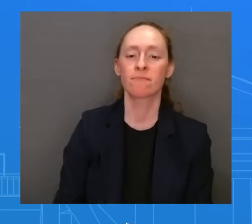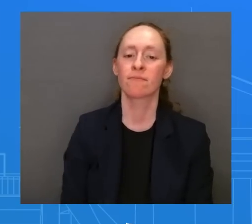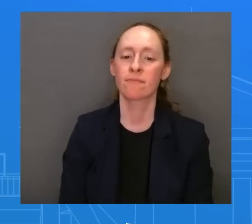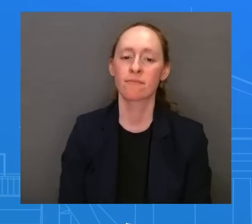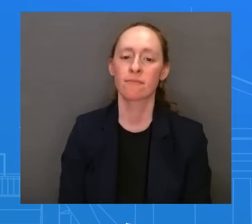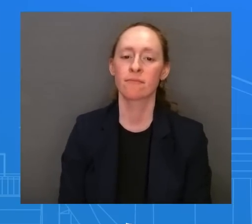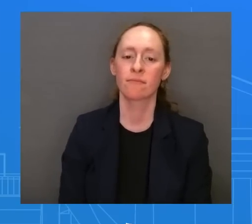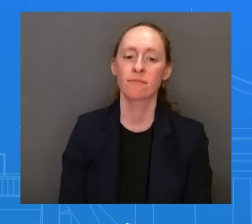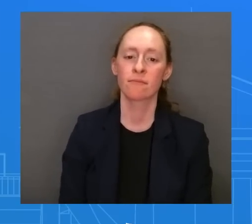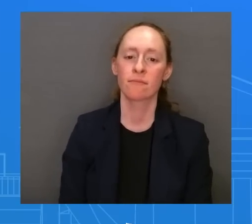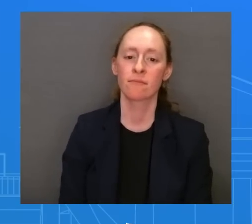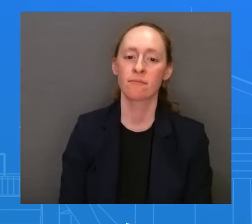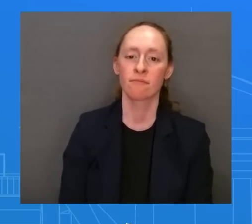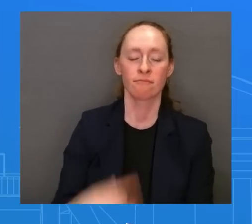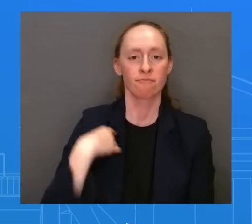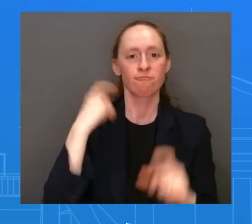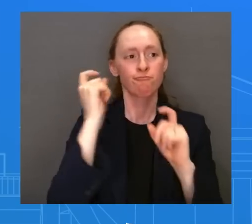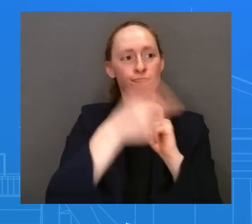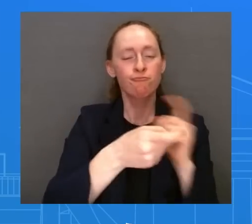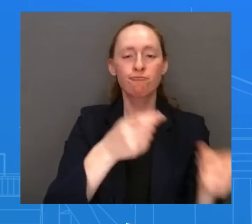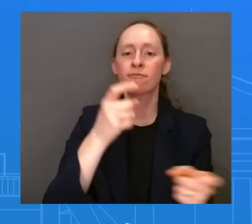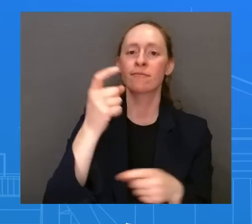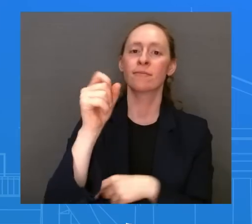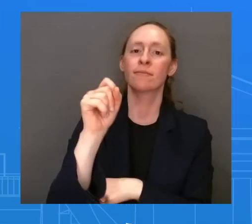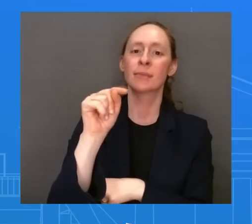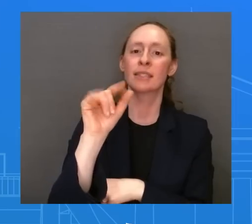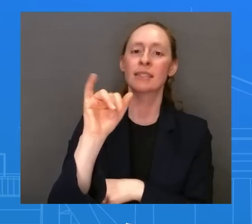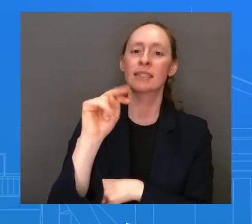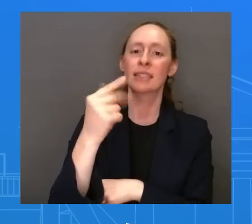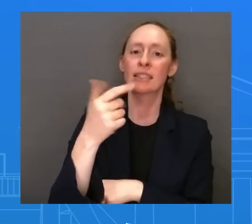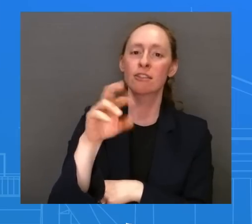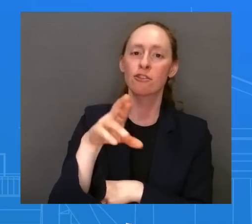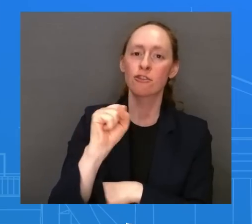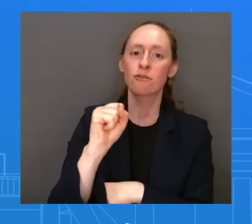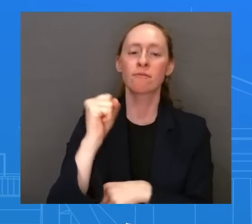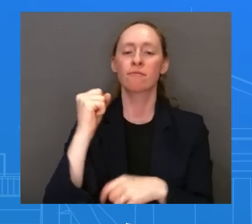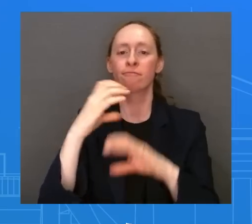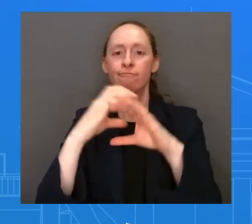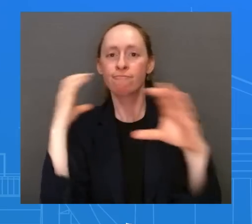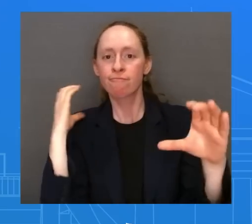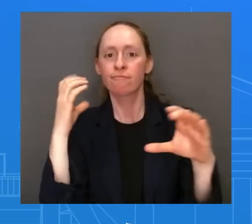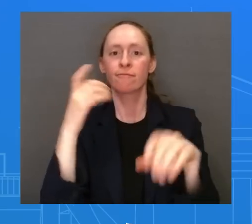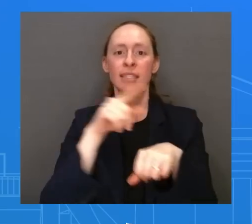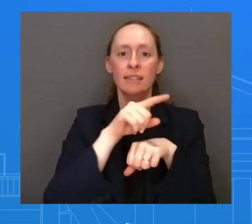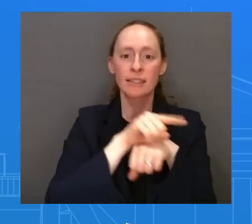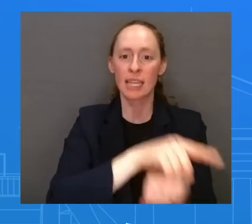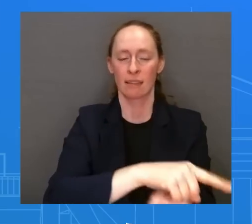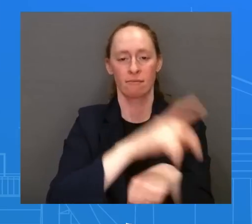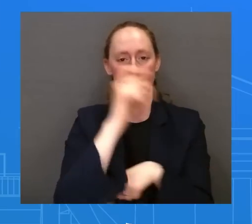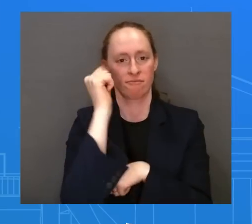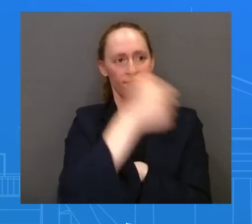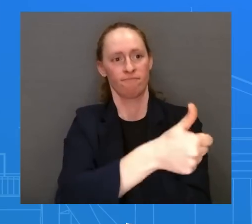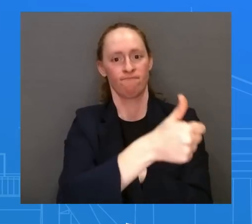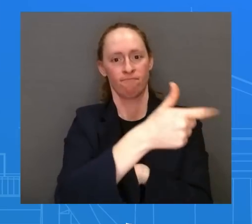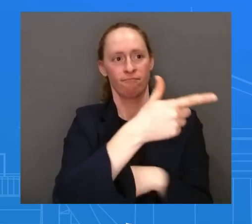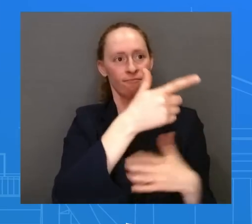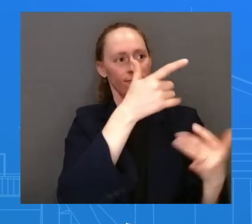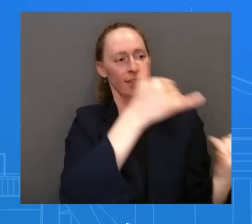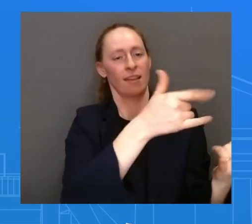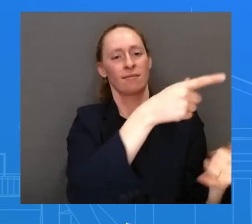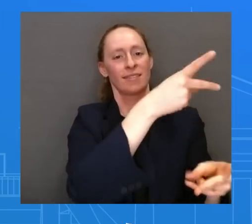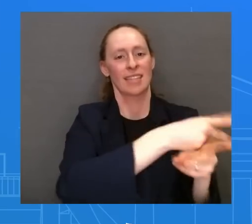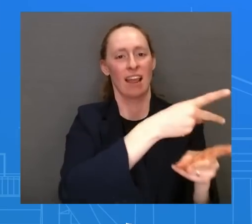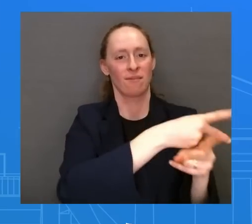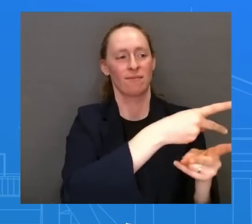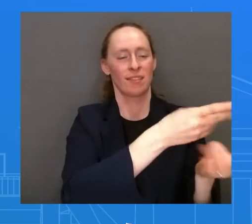anti-tech it's their stuff at that point not the Americans it's their stuff that stuff belonged to the Afghans and so this idea this